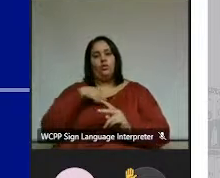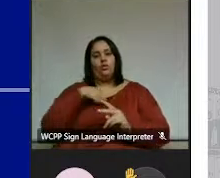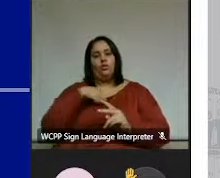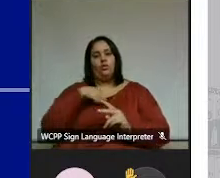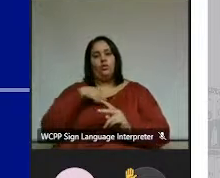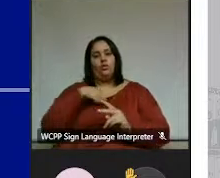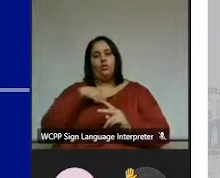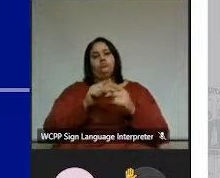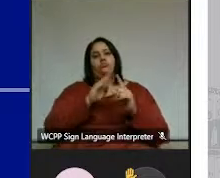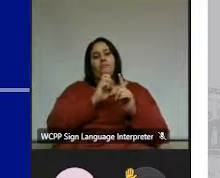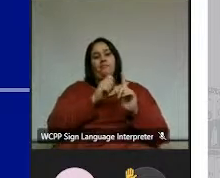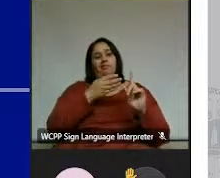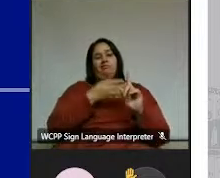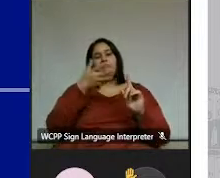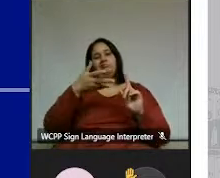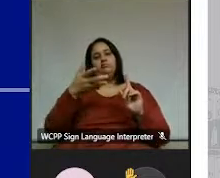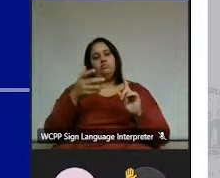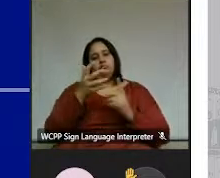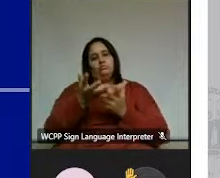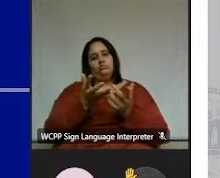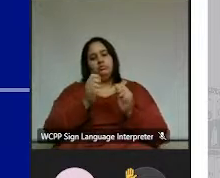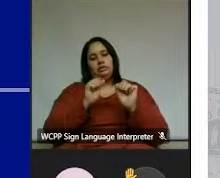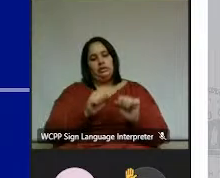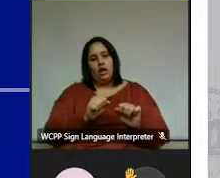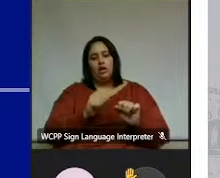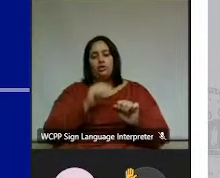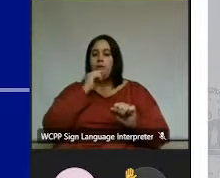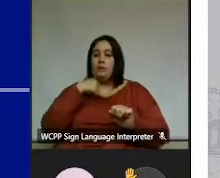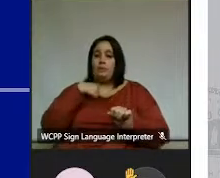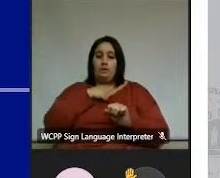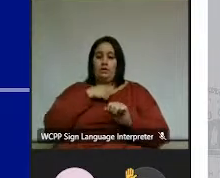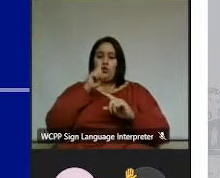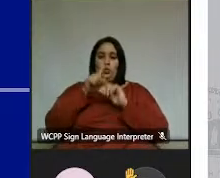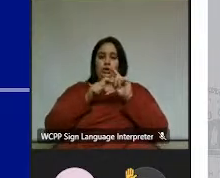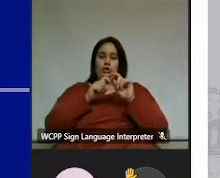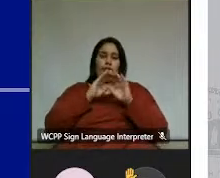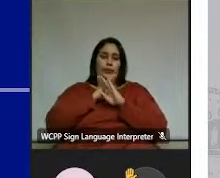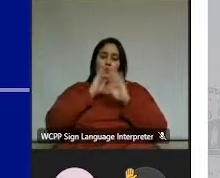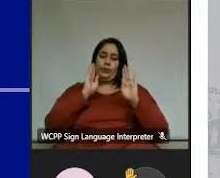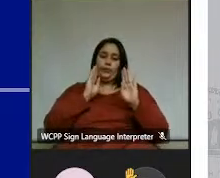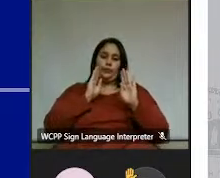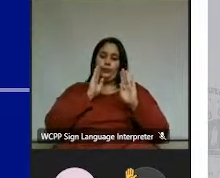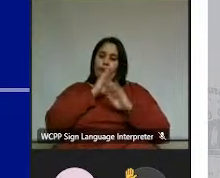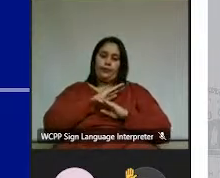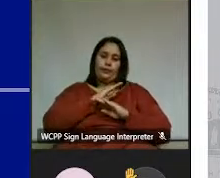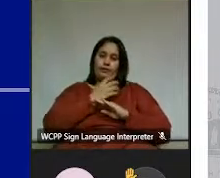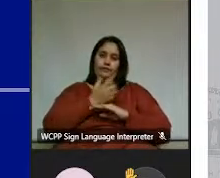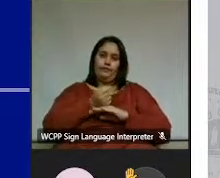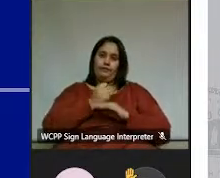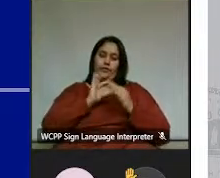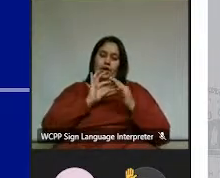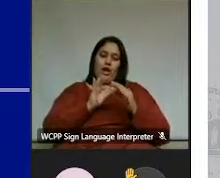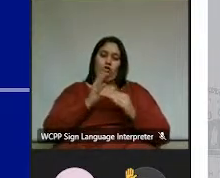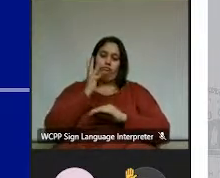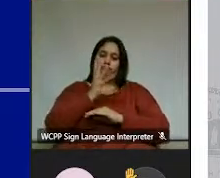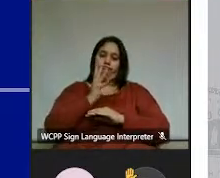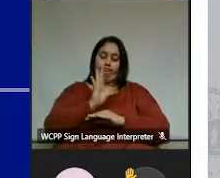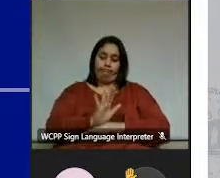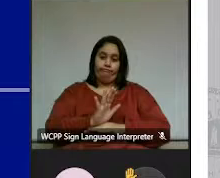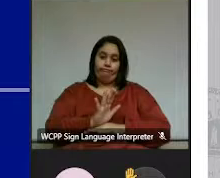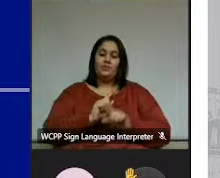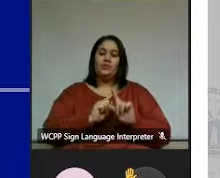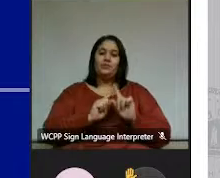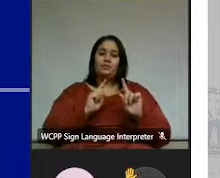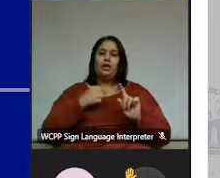regarding the bill and so on. So I haven't got any questions regarding the presentation that we've had. I'm